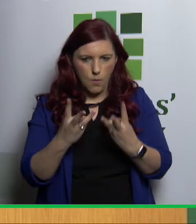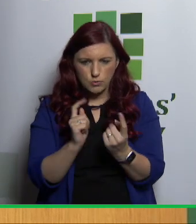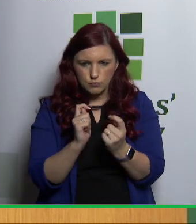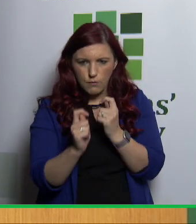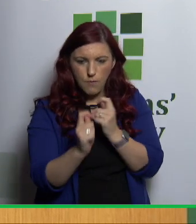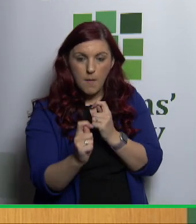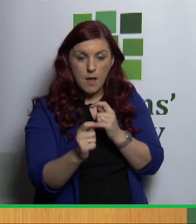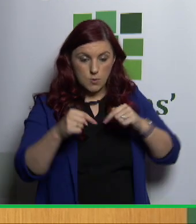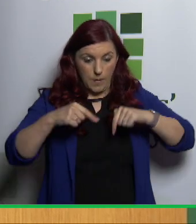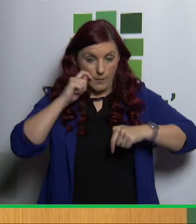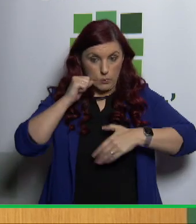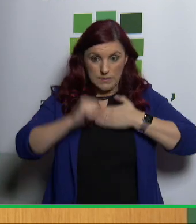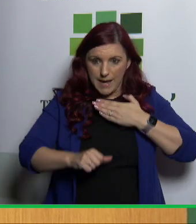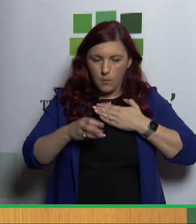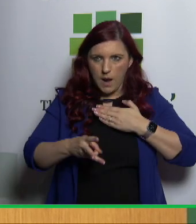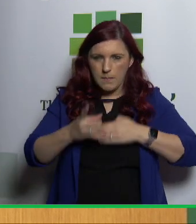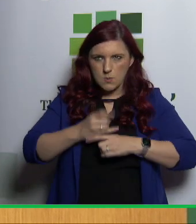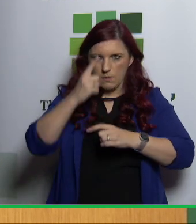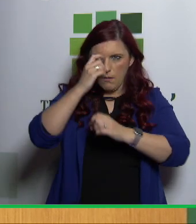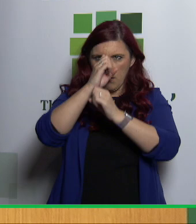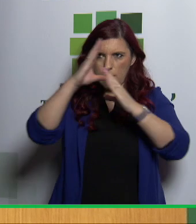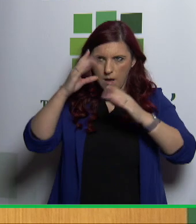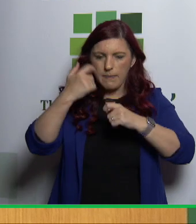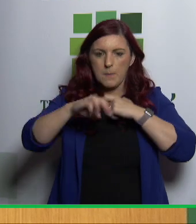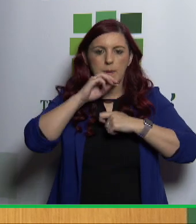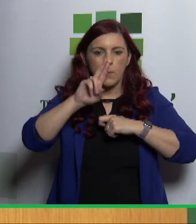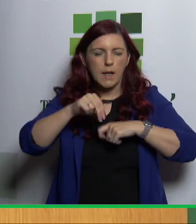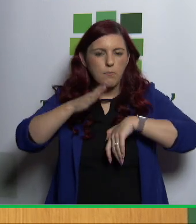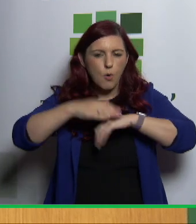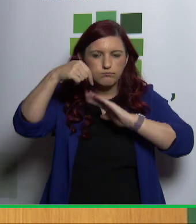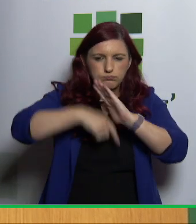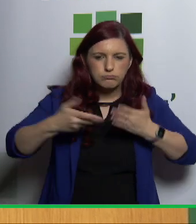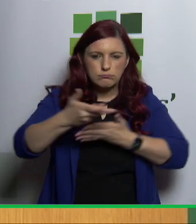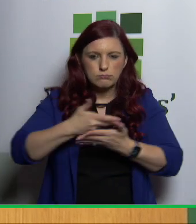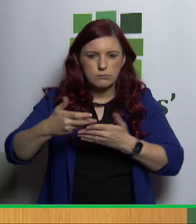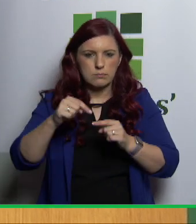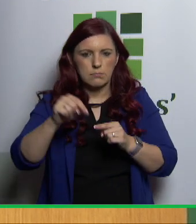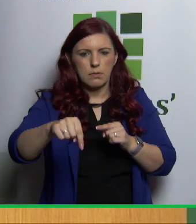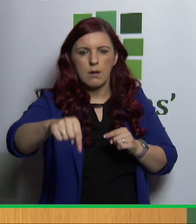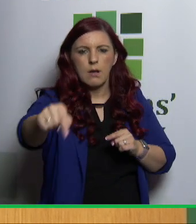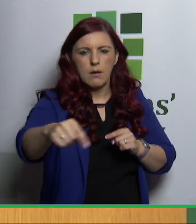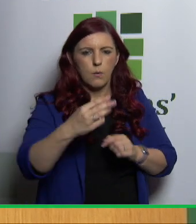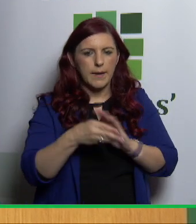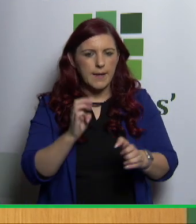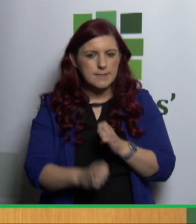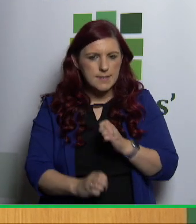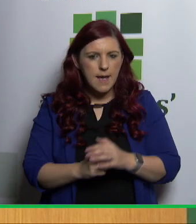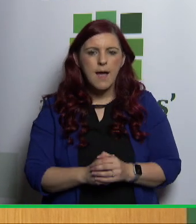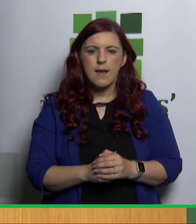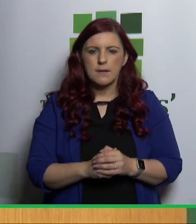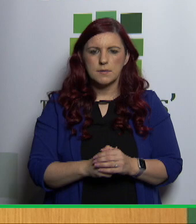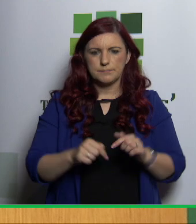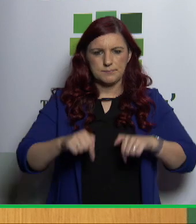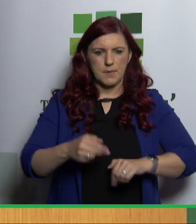meetings about what solutions we can put forward in our recommendations. Also part of the weekend, as you'll know, we have some